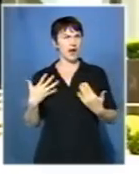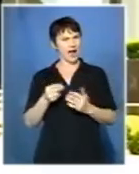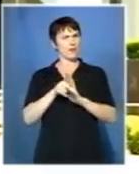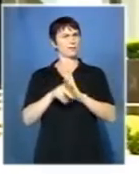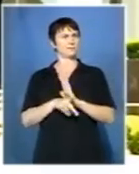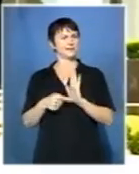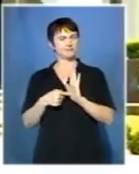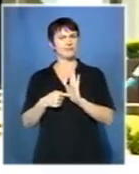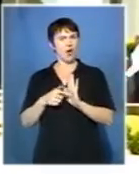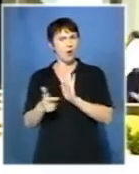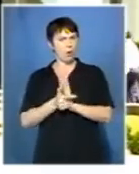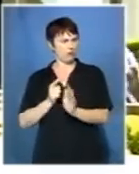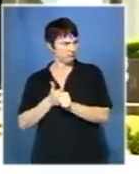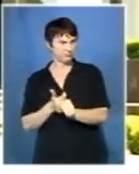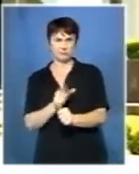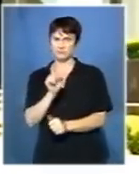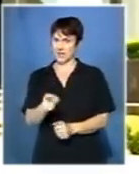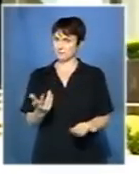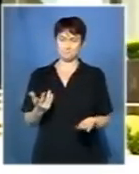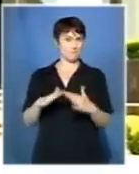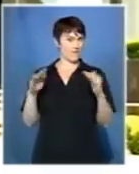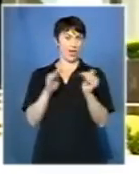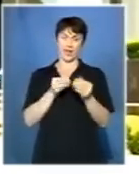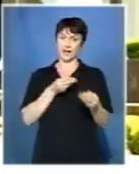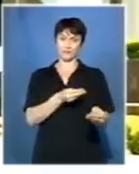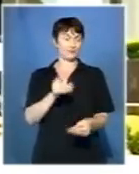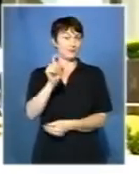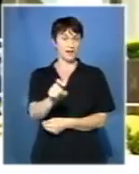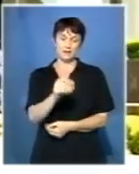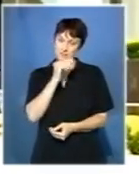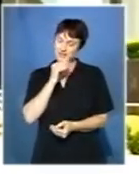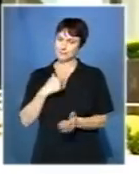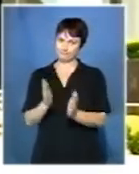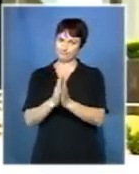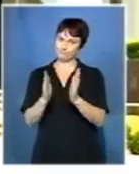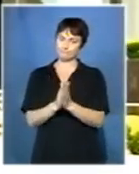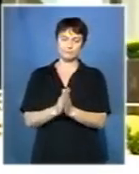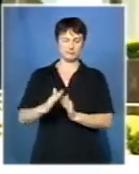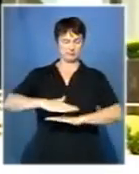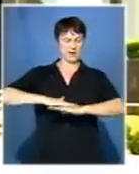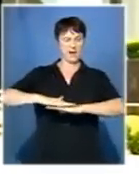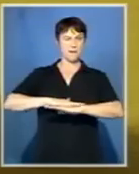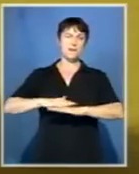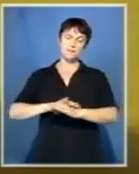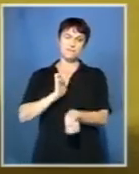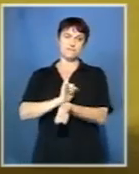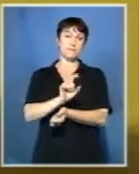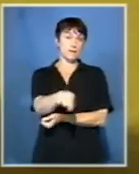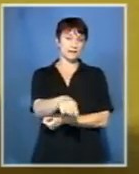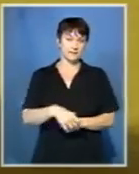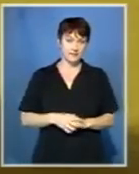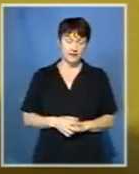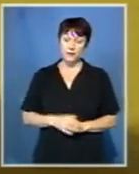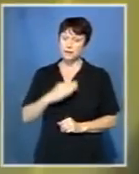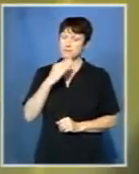that justice is served by calling for the prescribed minimum sentence to be imposed.